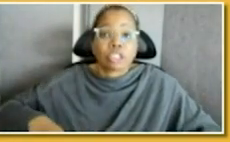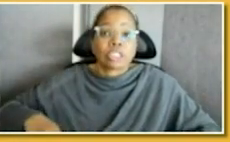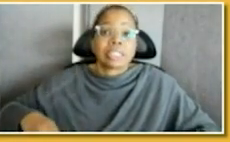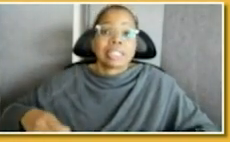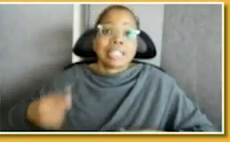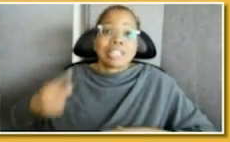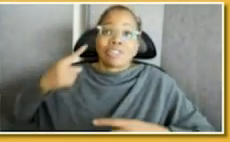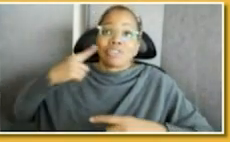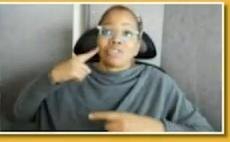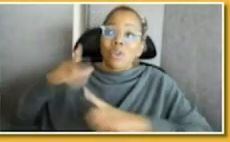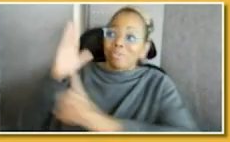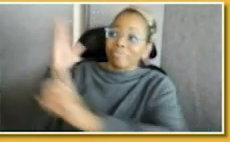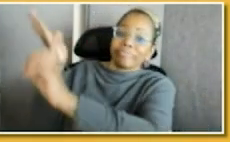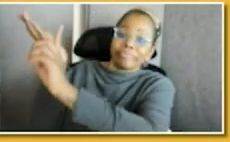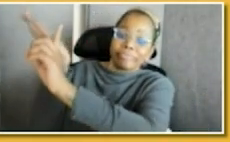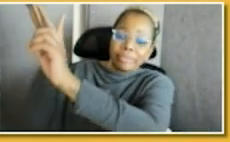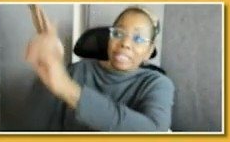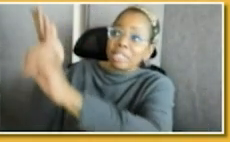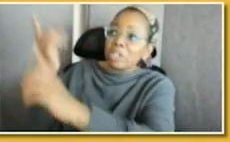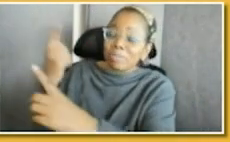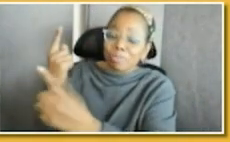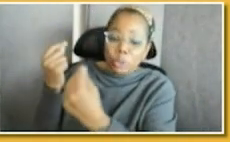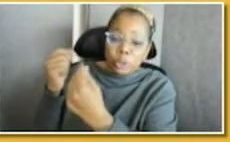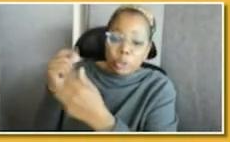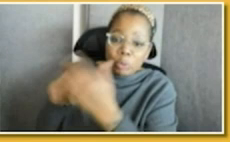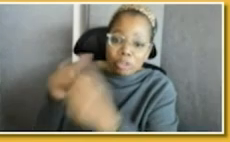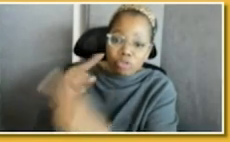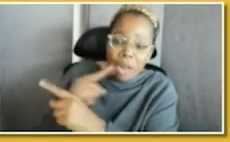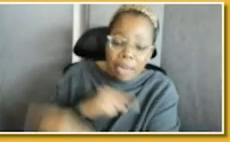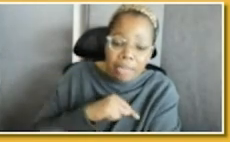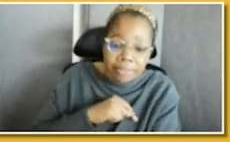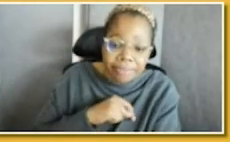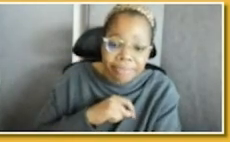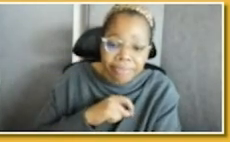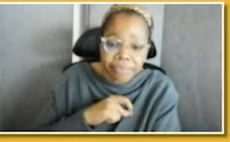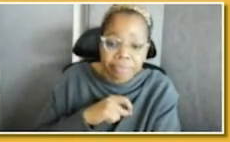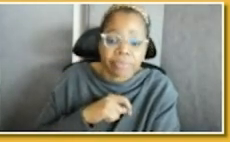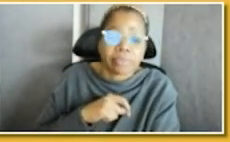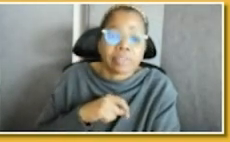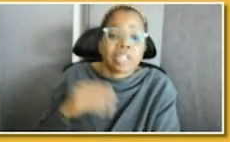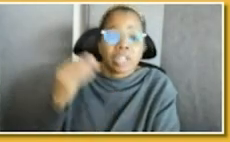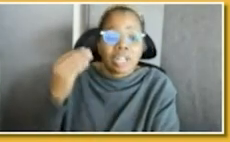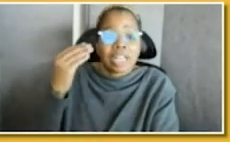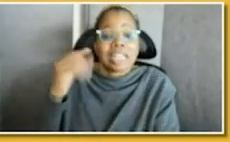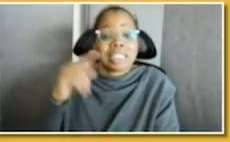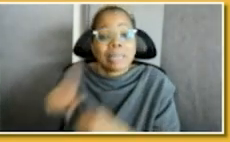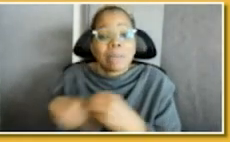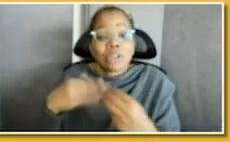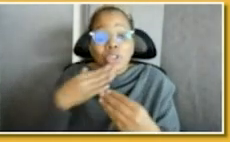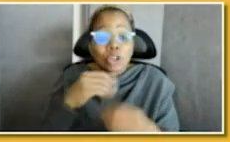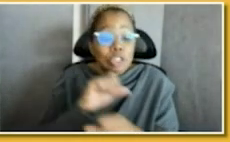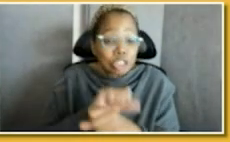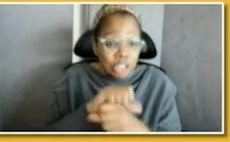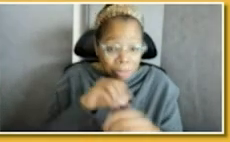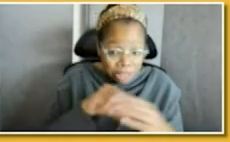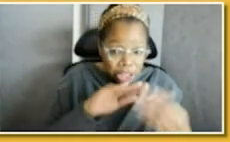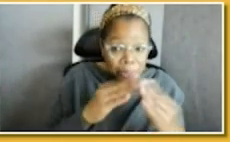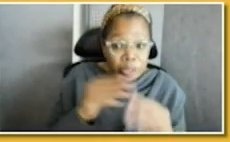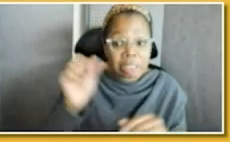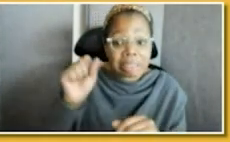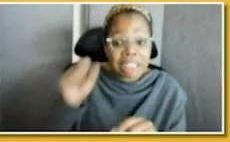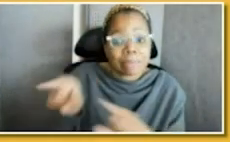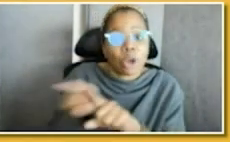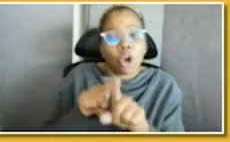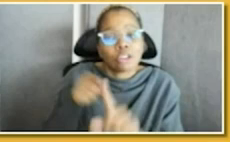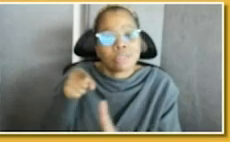our commonwealth? You know, it's about the good jobs in all the communities, but it's about this service that